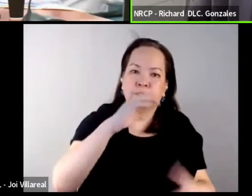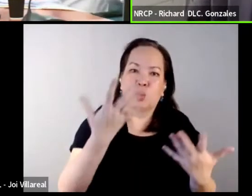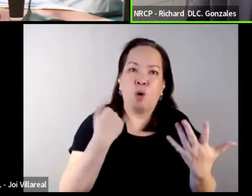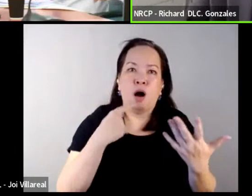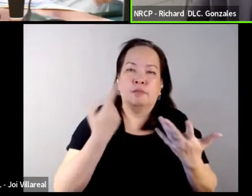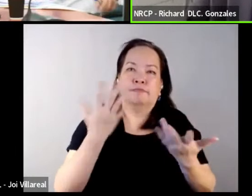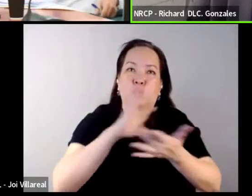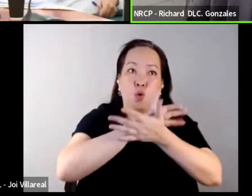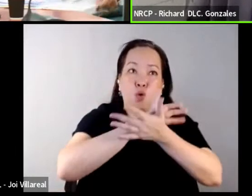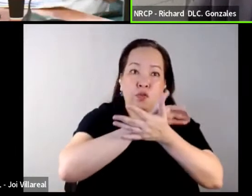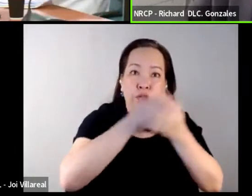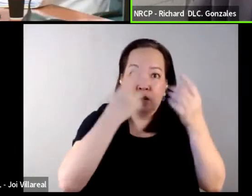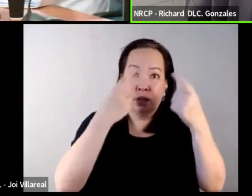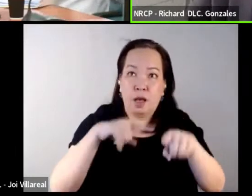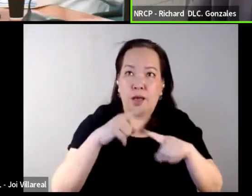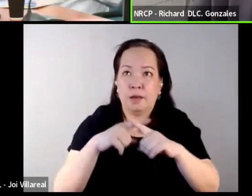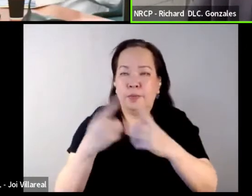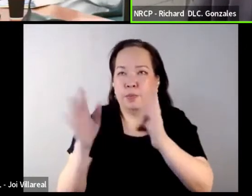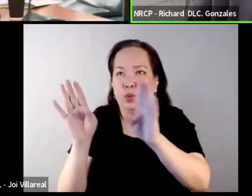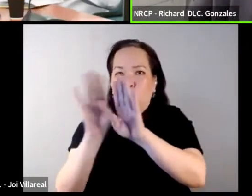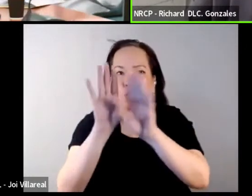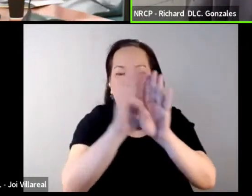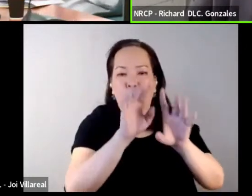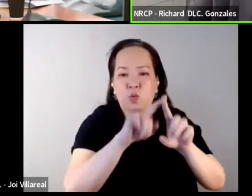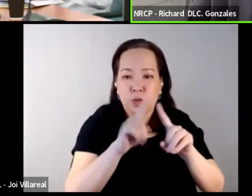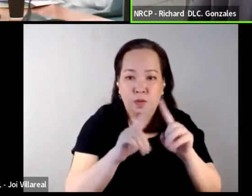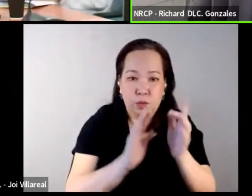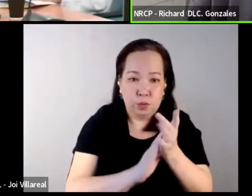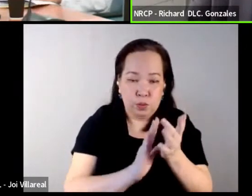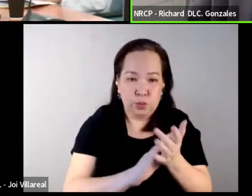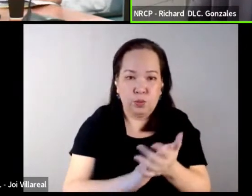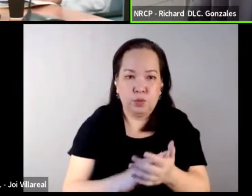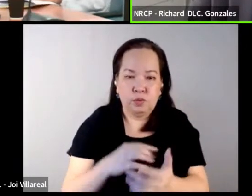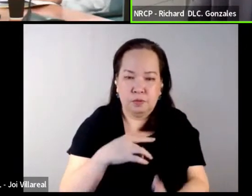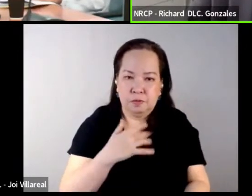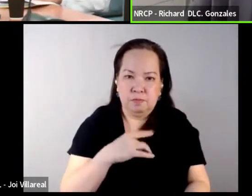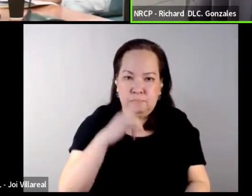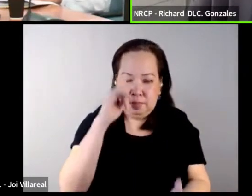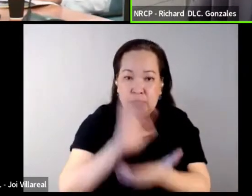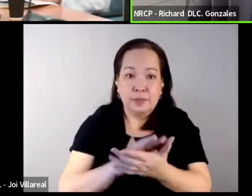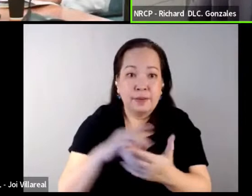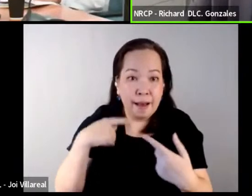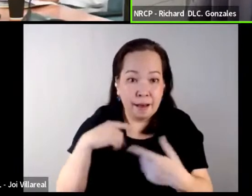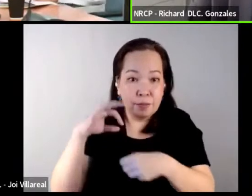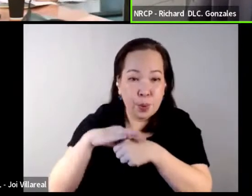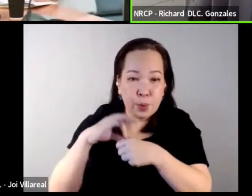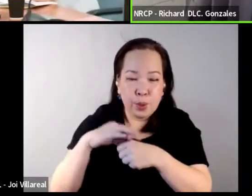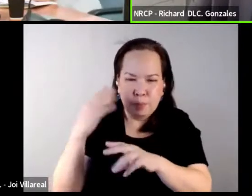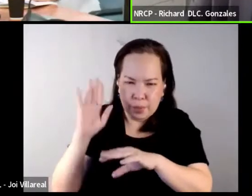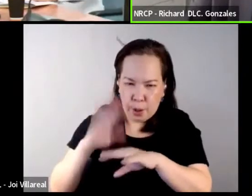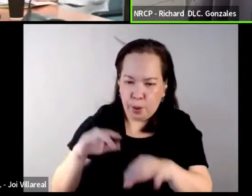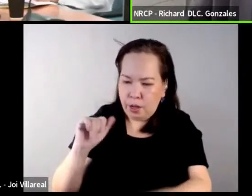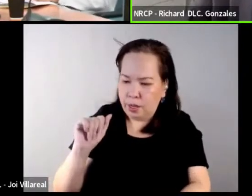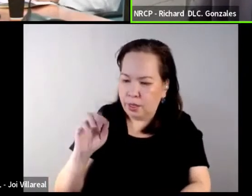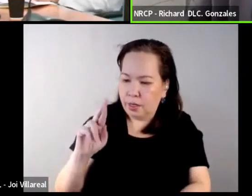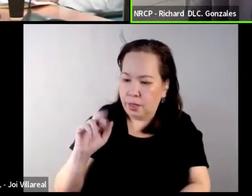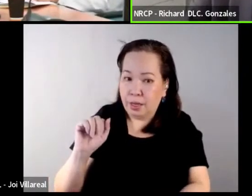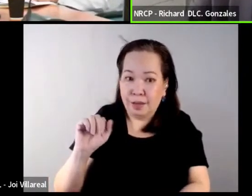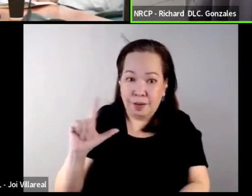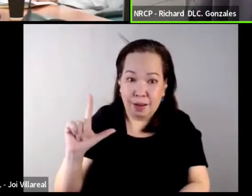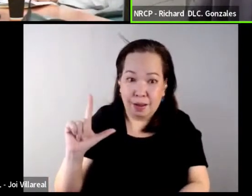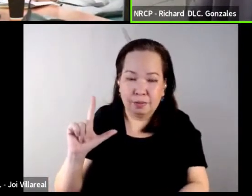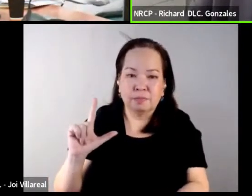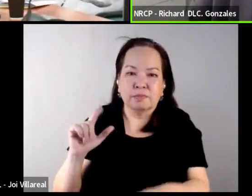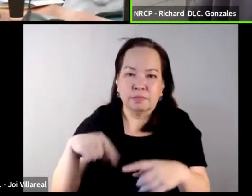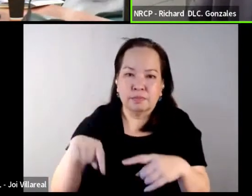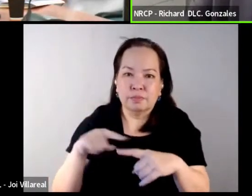closures during the COVID-19 pandemic. We believe that the ARAL program contributes to the government's efforts to